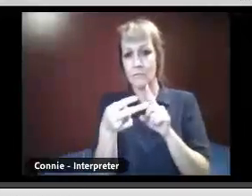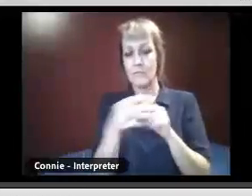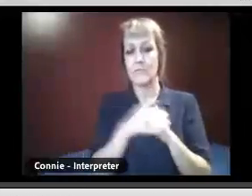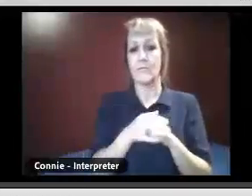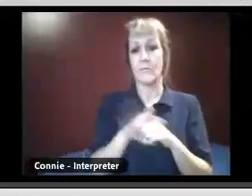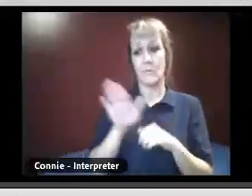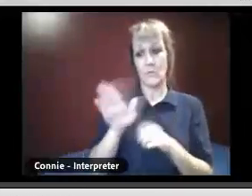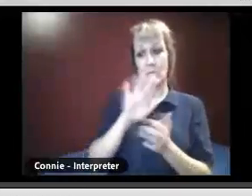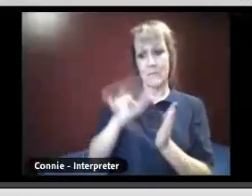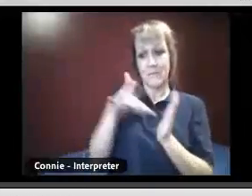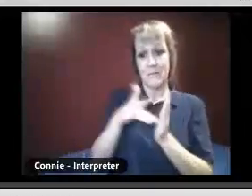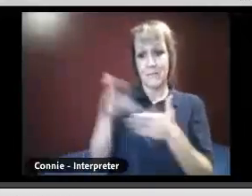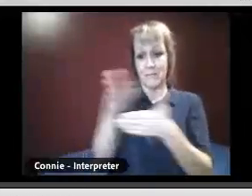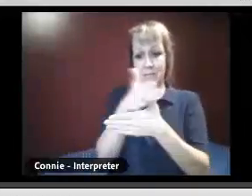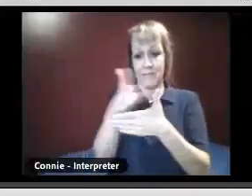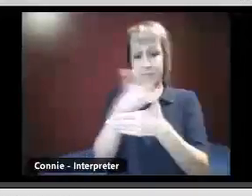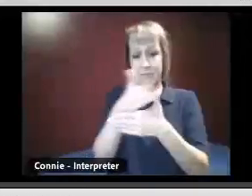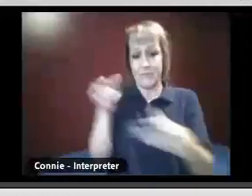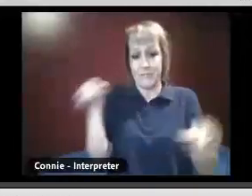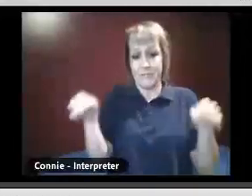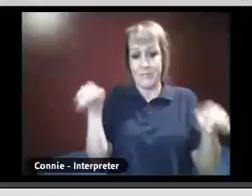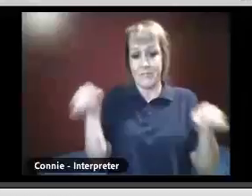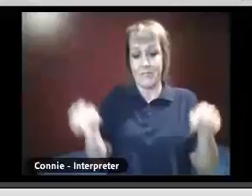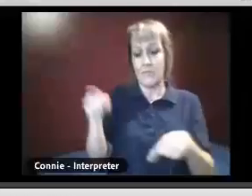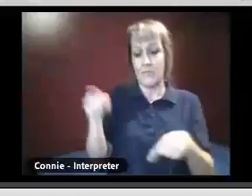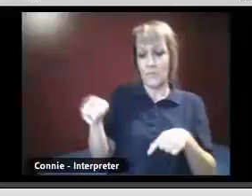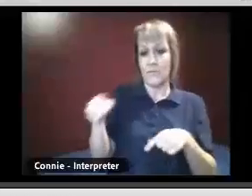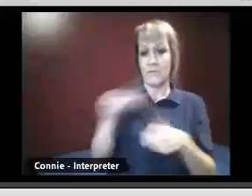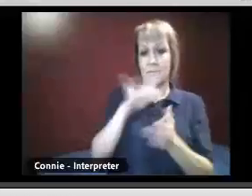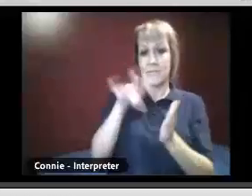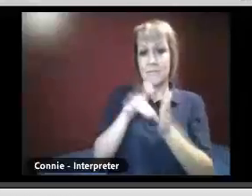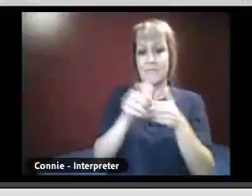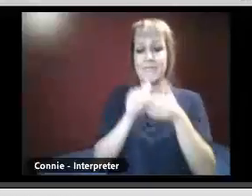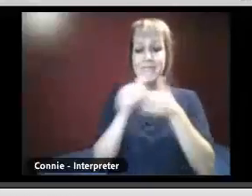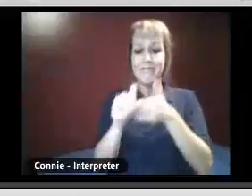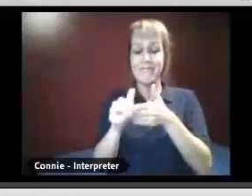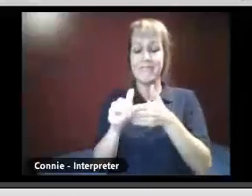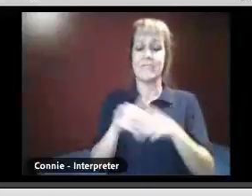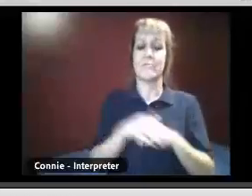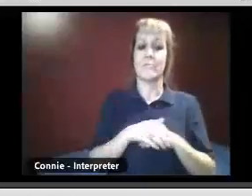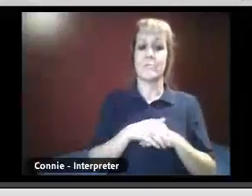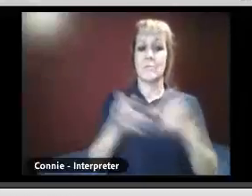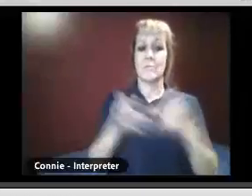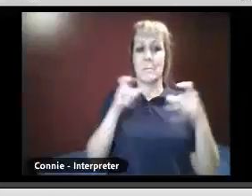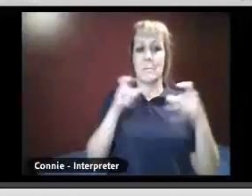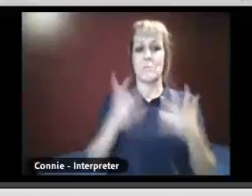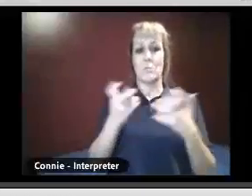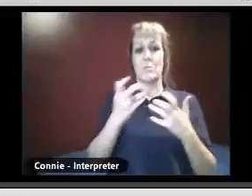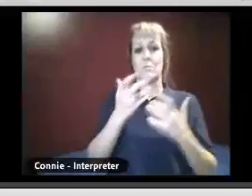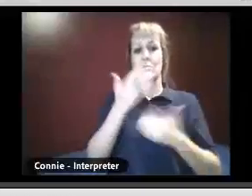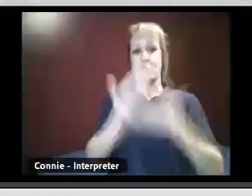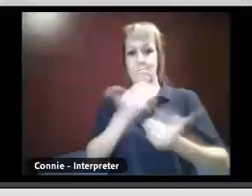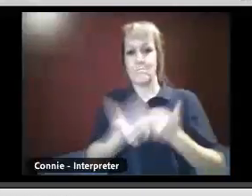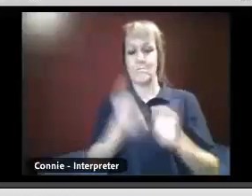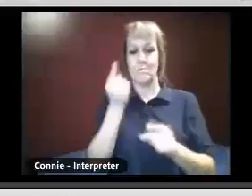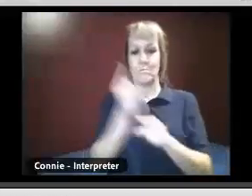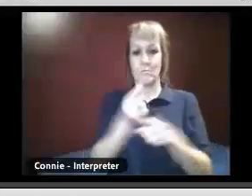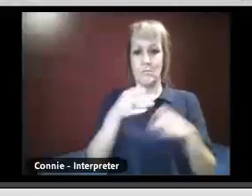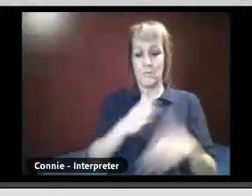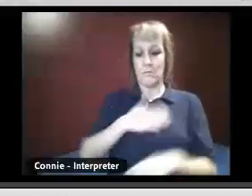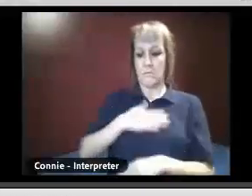middle of both of these. All right, there's your leading from the middle. You have a manager wants a procedure done a certain way. You think your approach